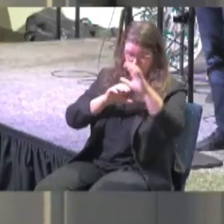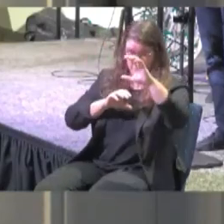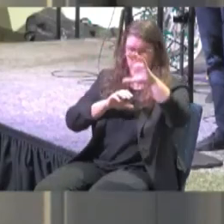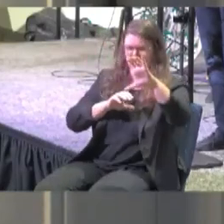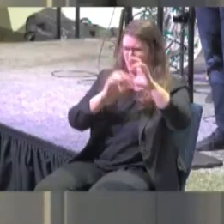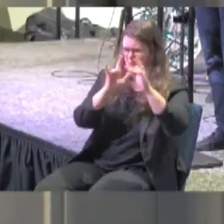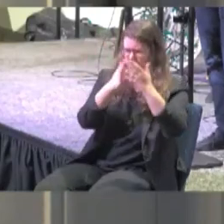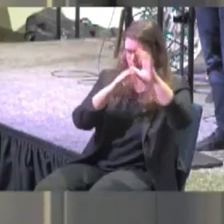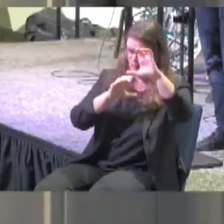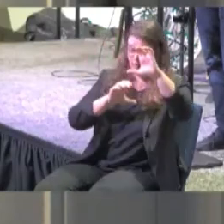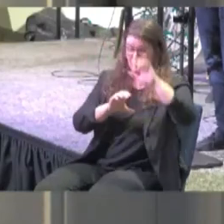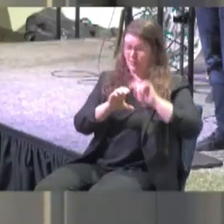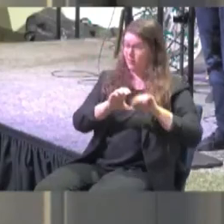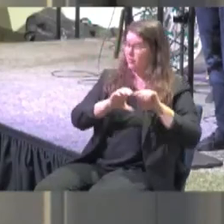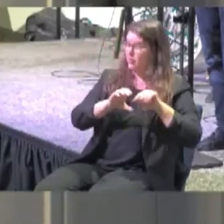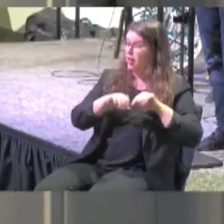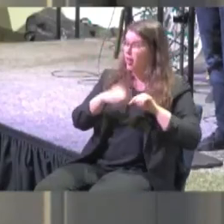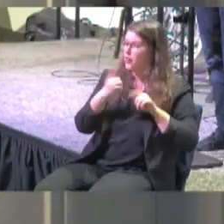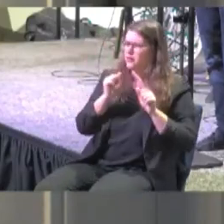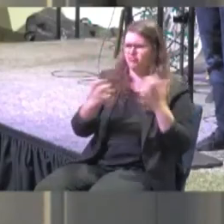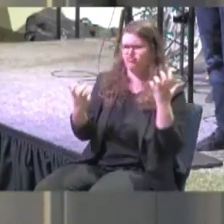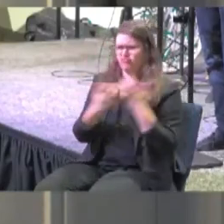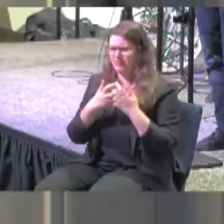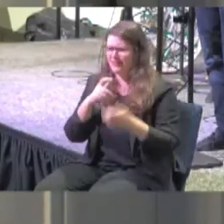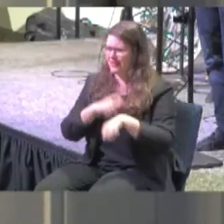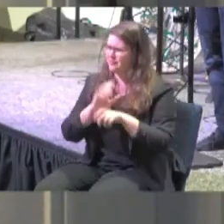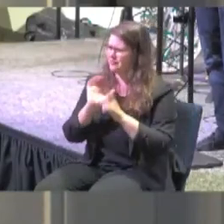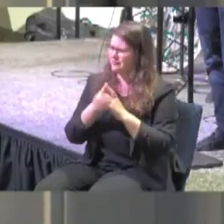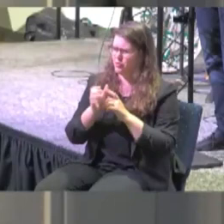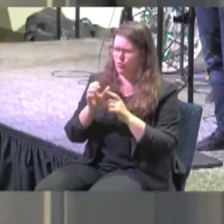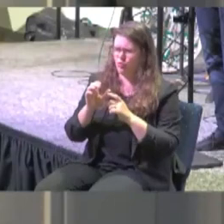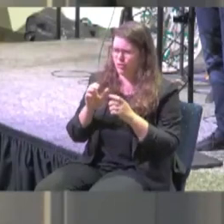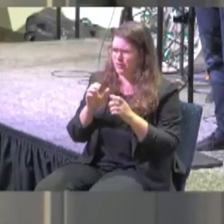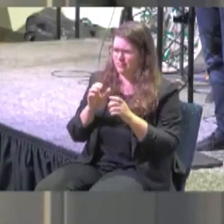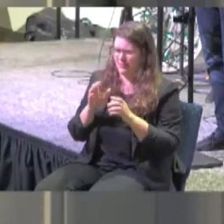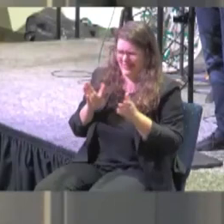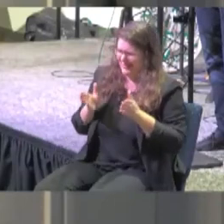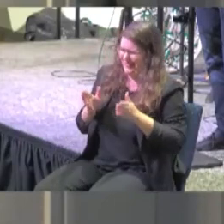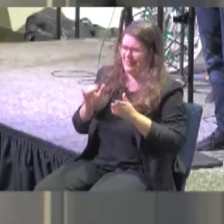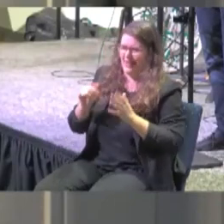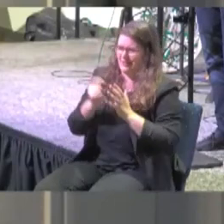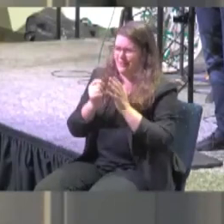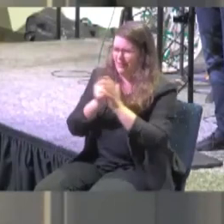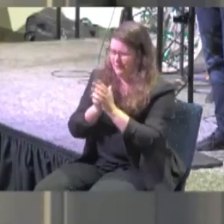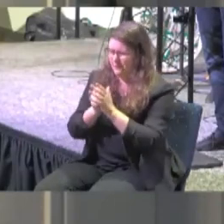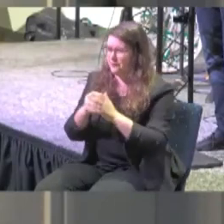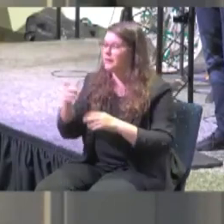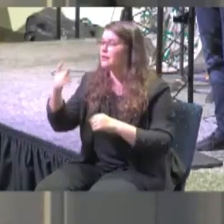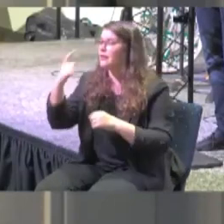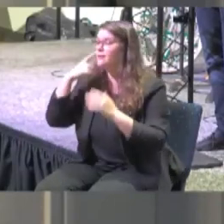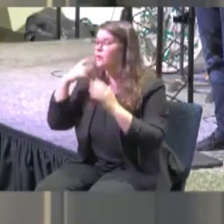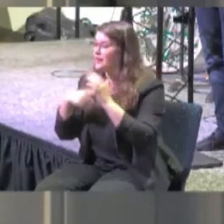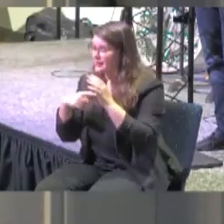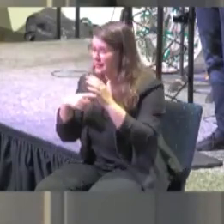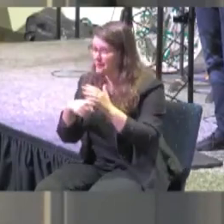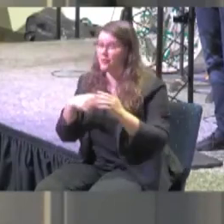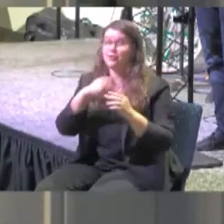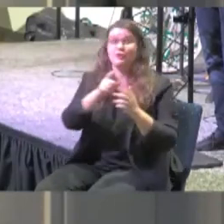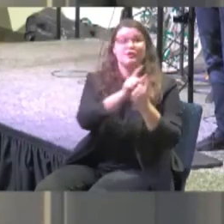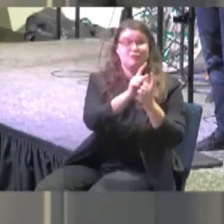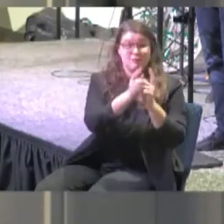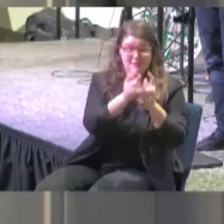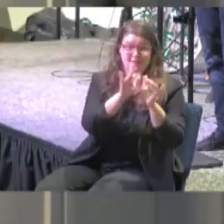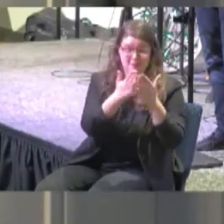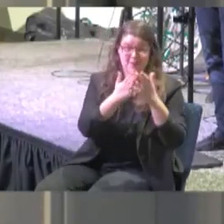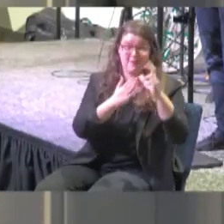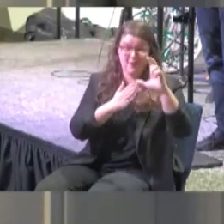afraid to put things in dollars and cents because we have to put it in terms of a day's wages because we know that the value of a dollar is going to change. That's very common in